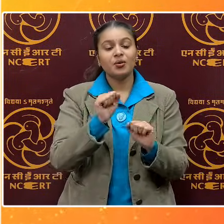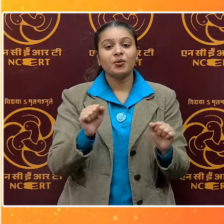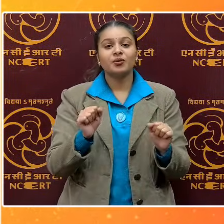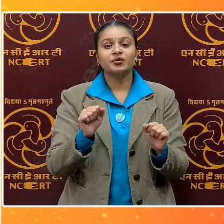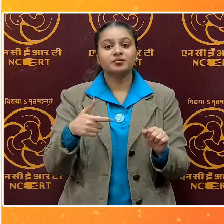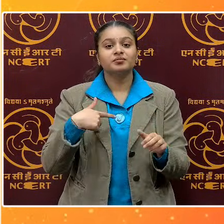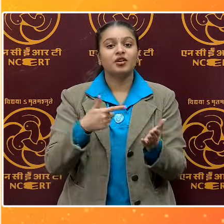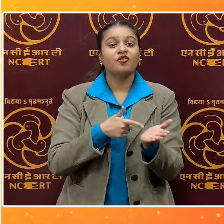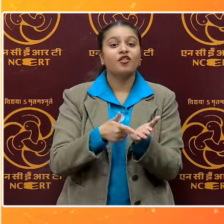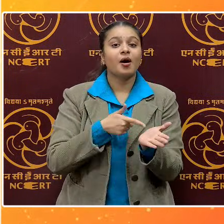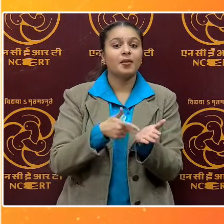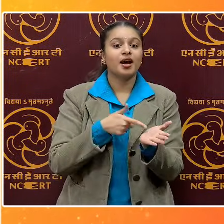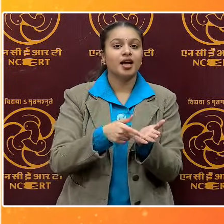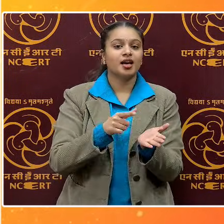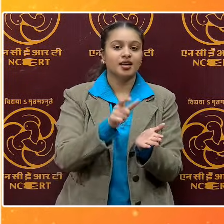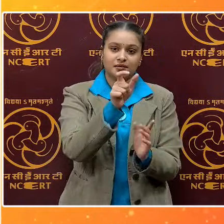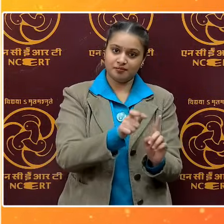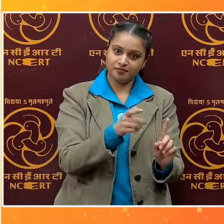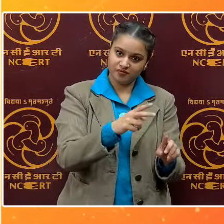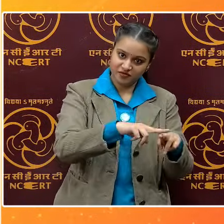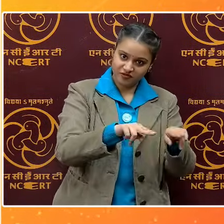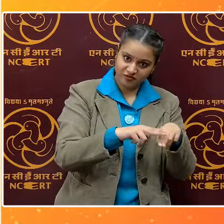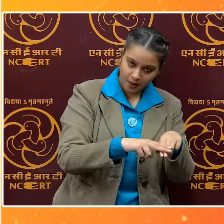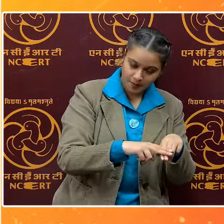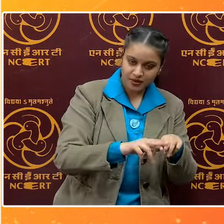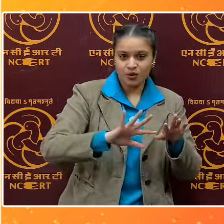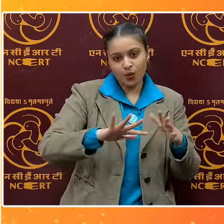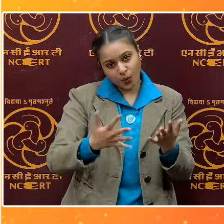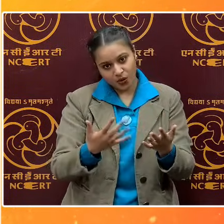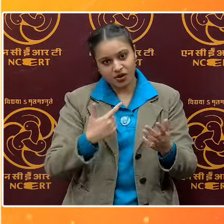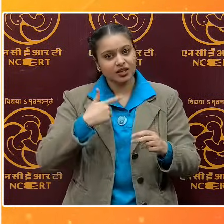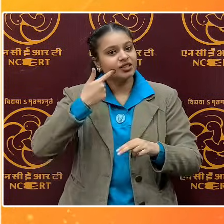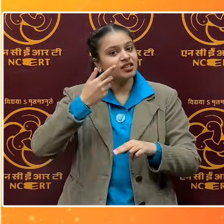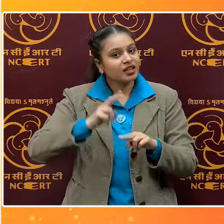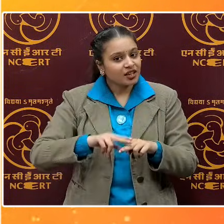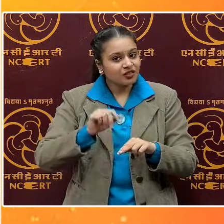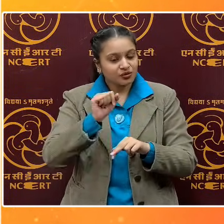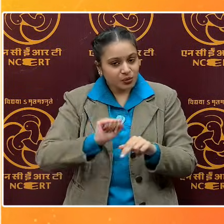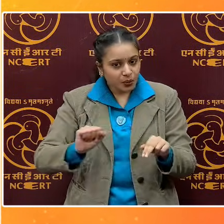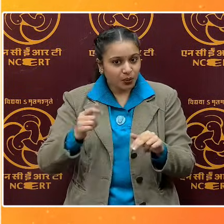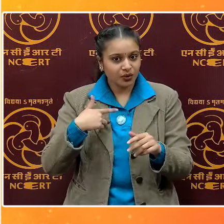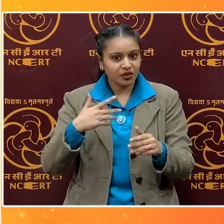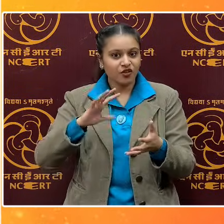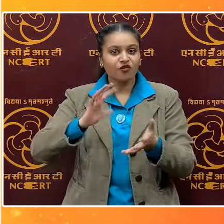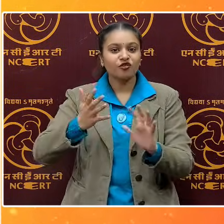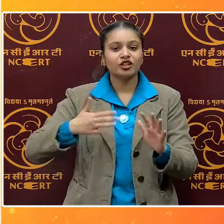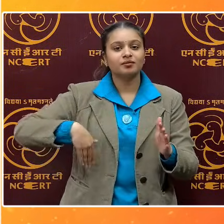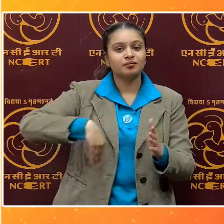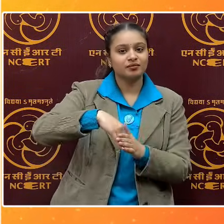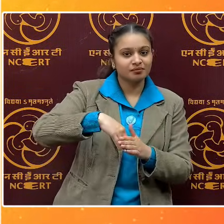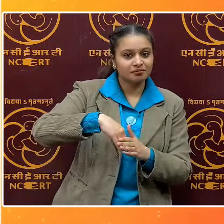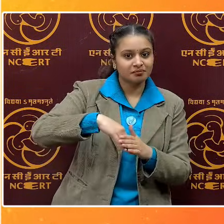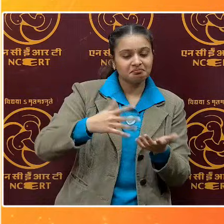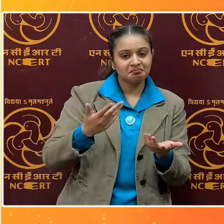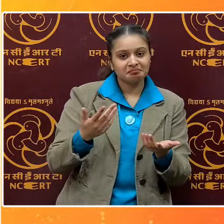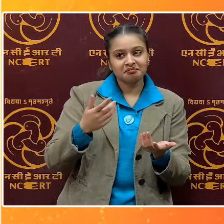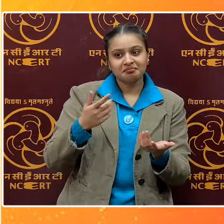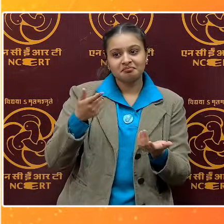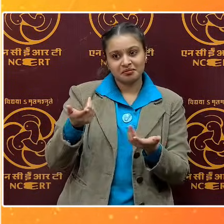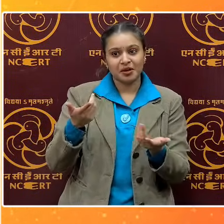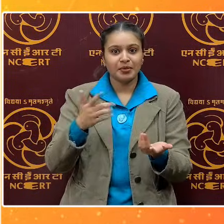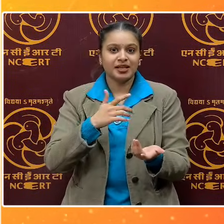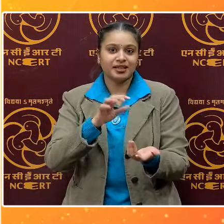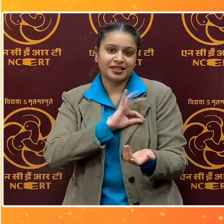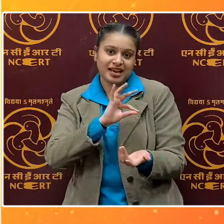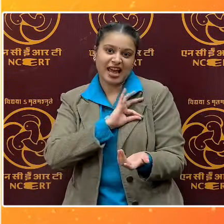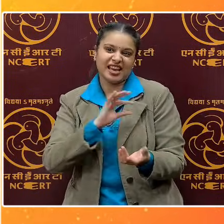is a farmer. Wow. Yes. And if someone has kept that football, means he is fond of playing